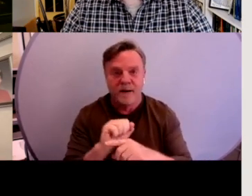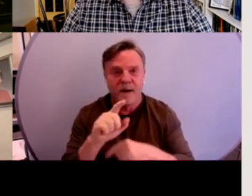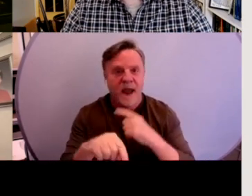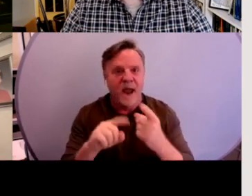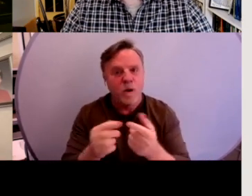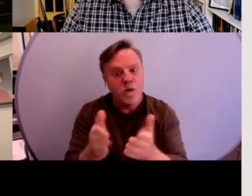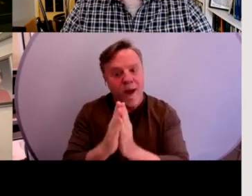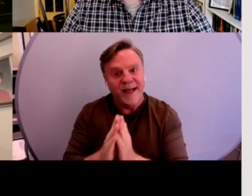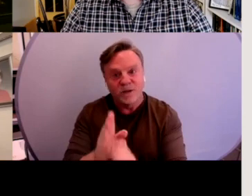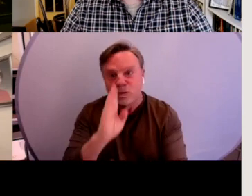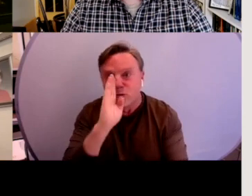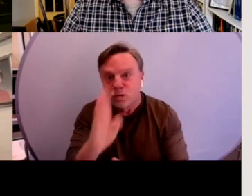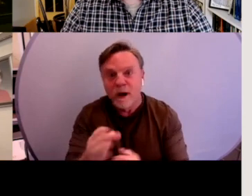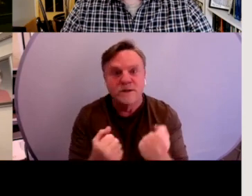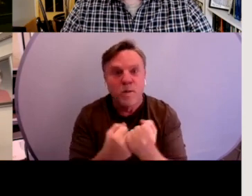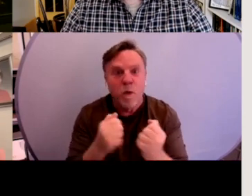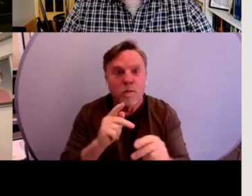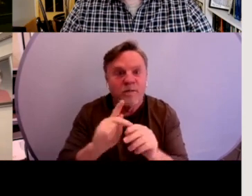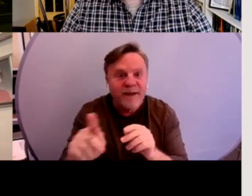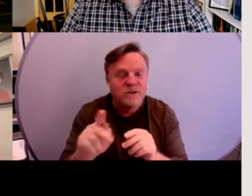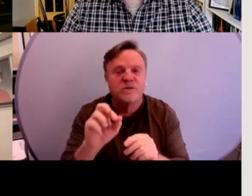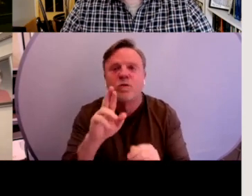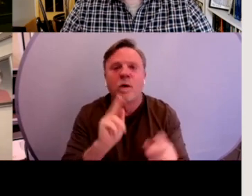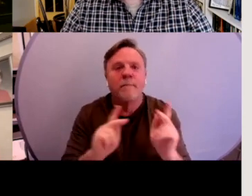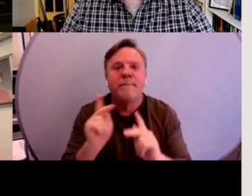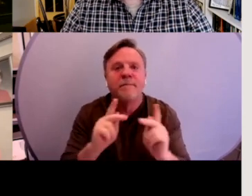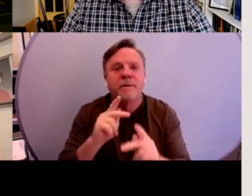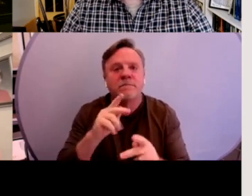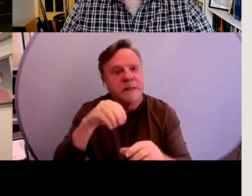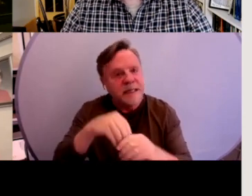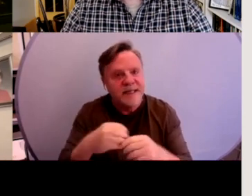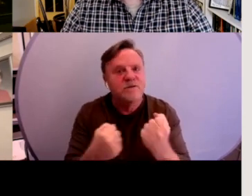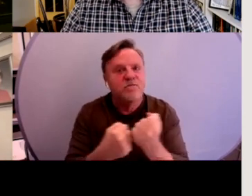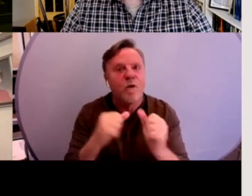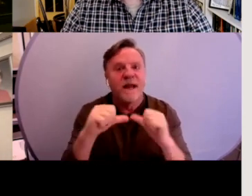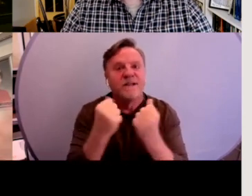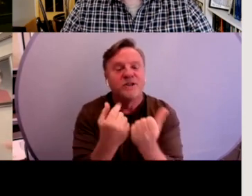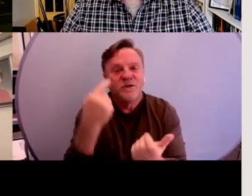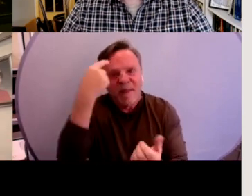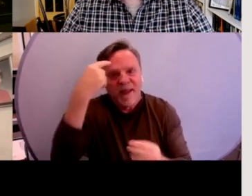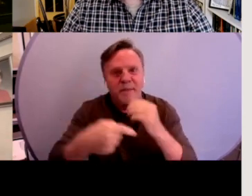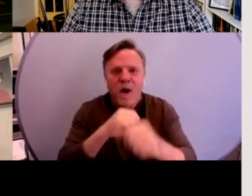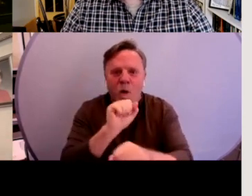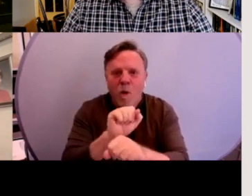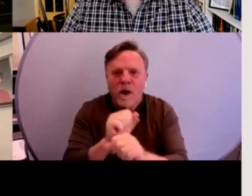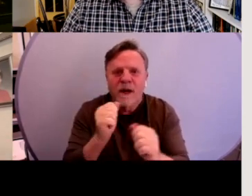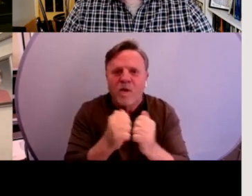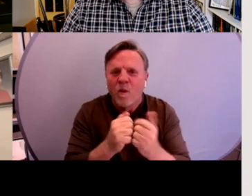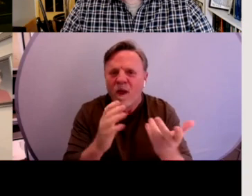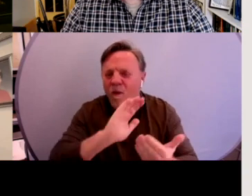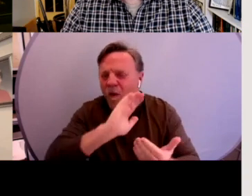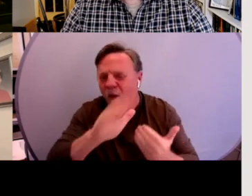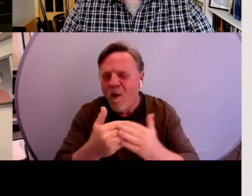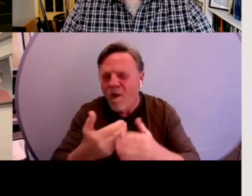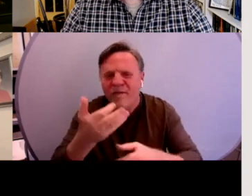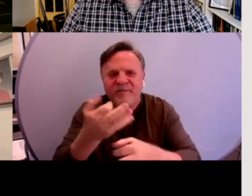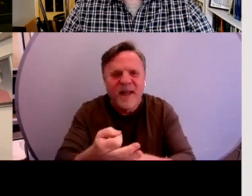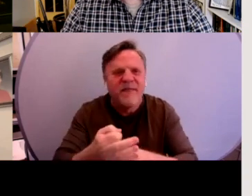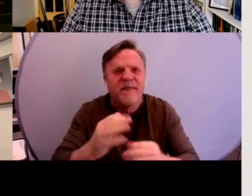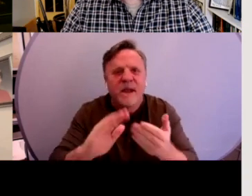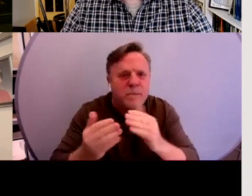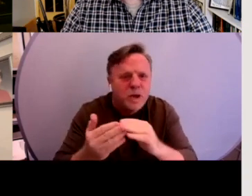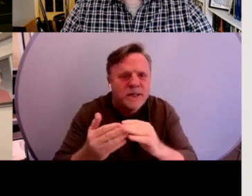support professionals or people in support agencies to think about working with all the faith communities in their